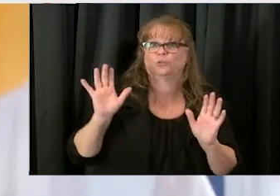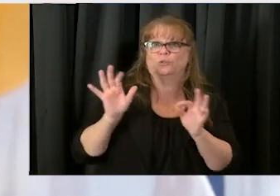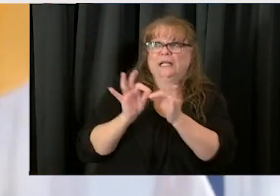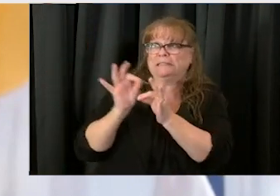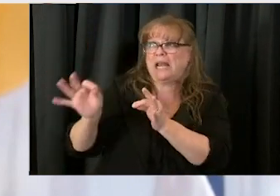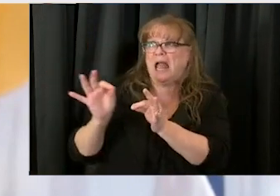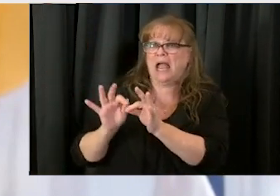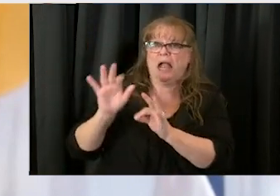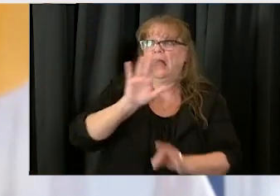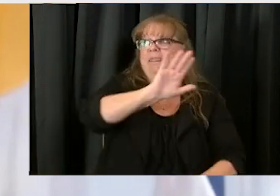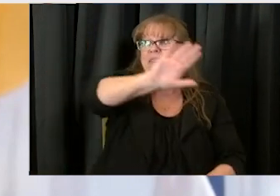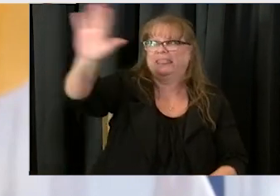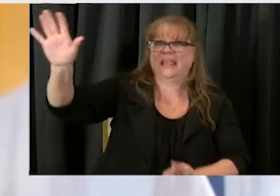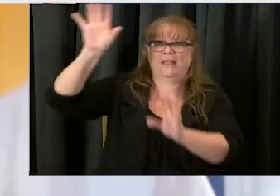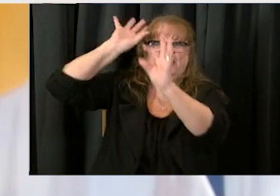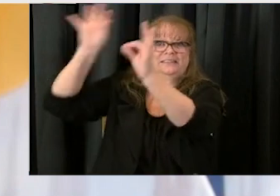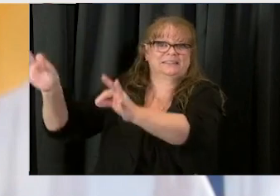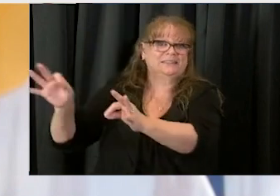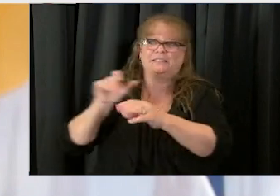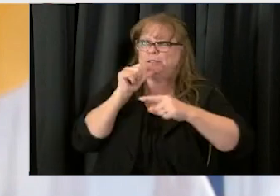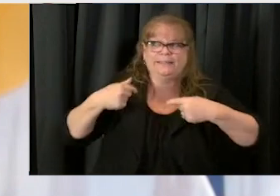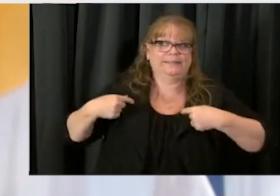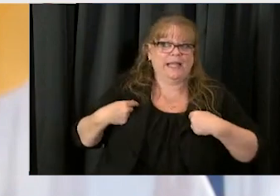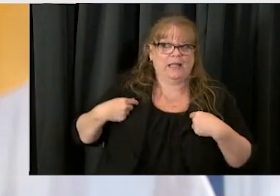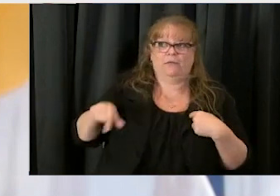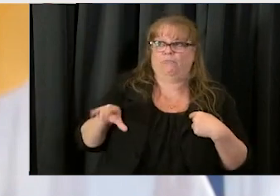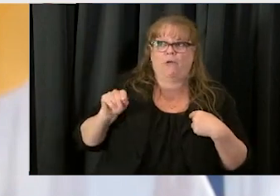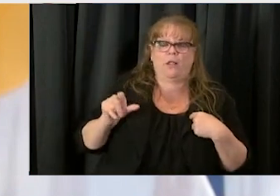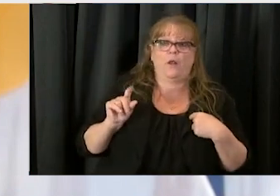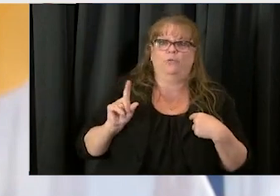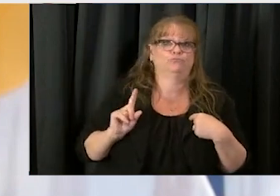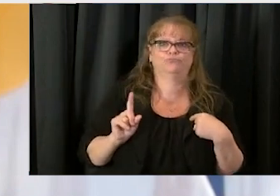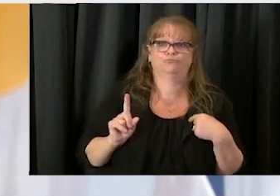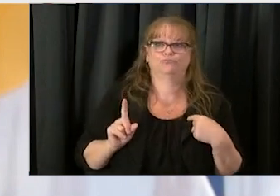I think we have time for one more question.